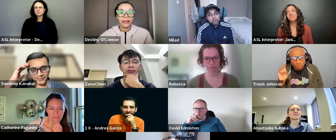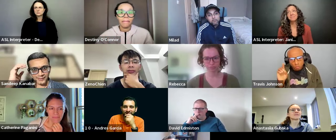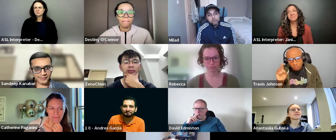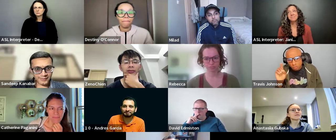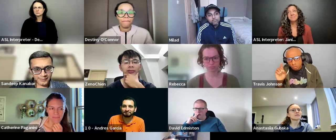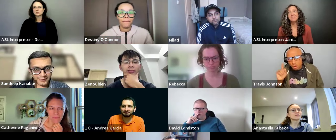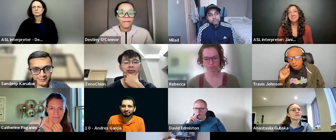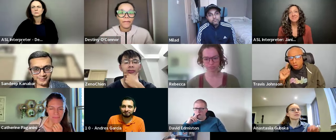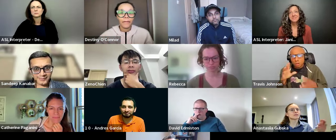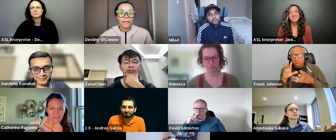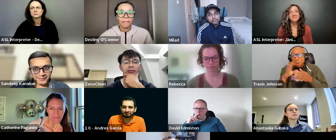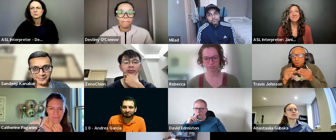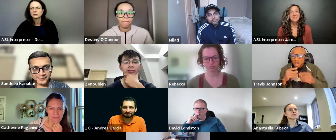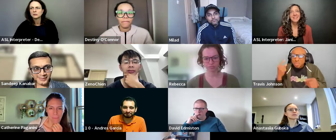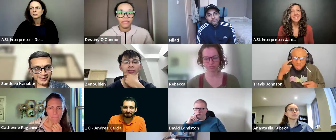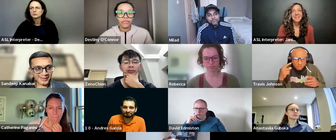that.